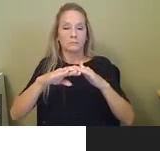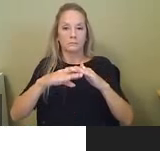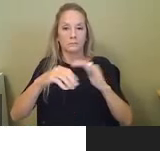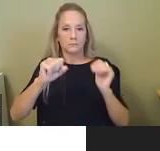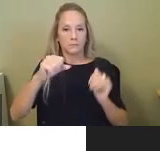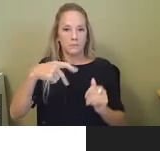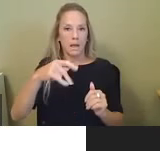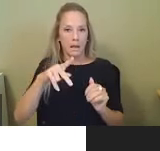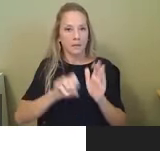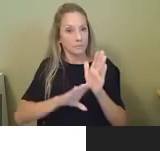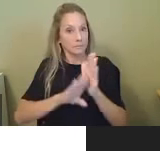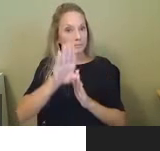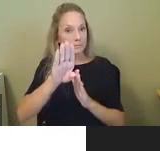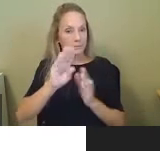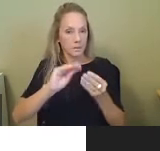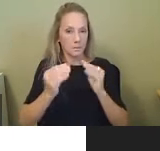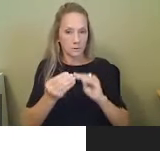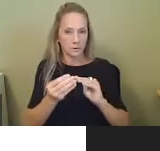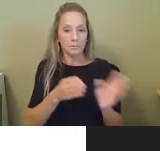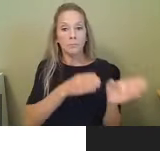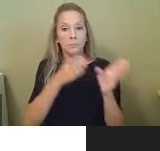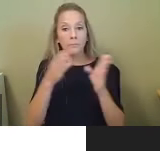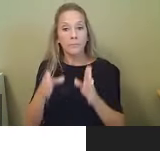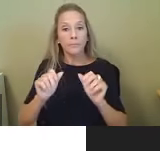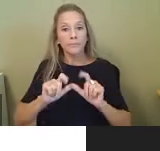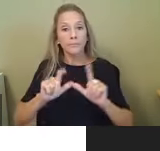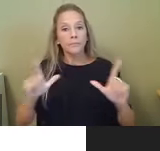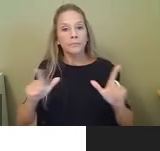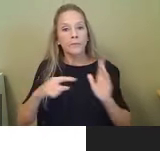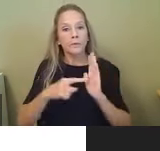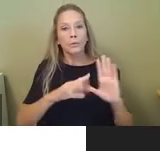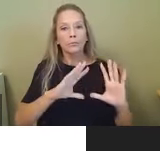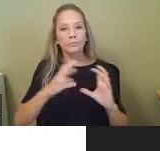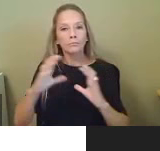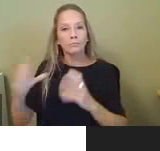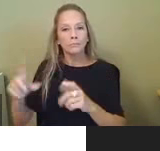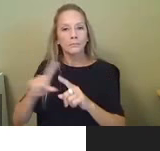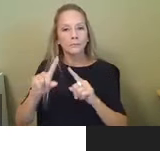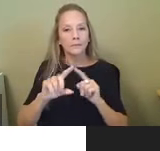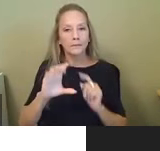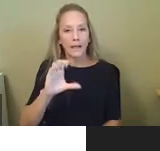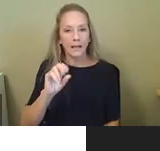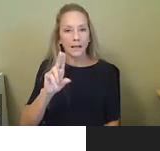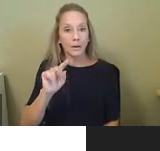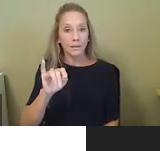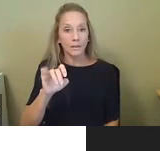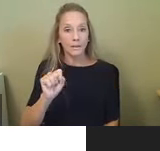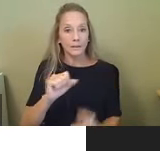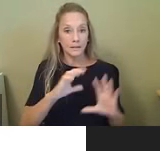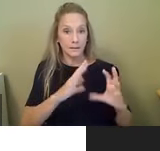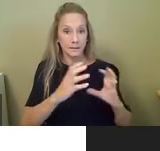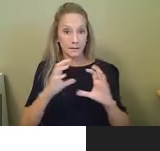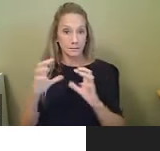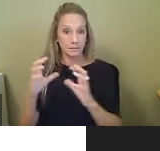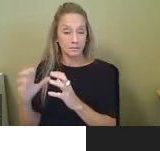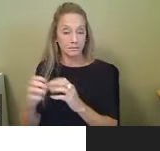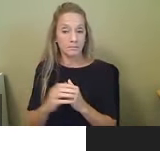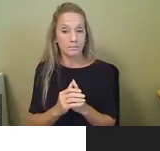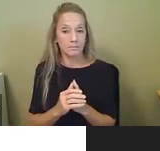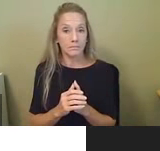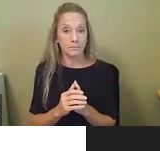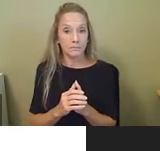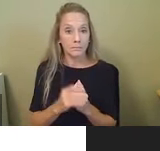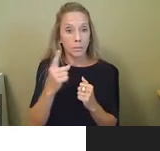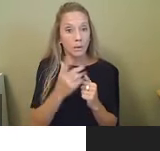please. This shows the counties or the population centers that I always show you. I think one point